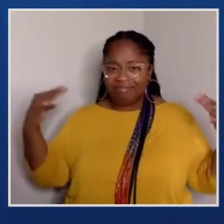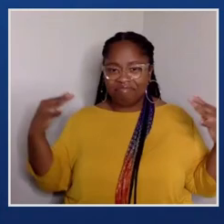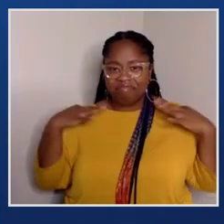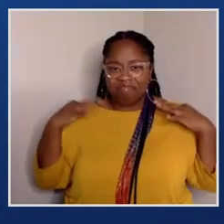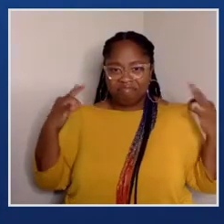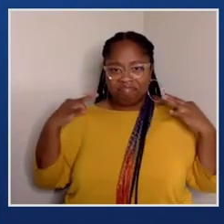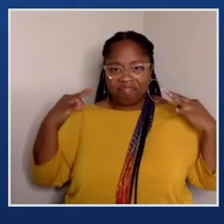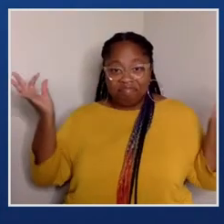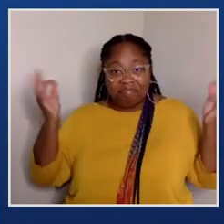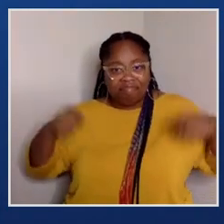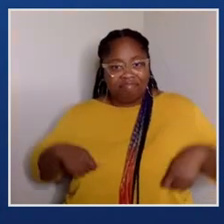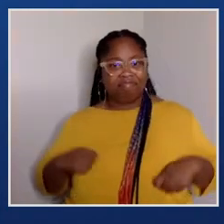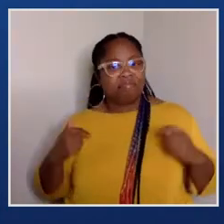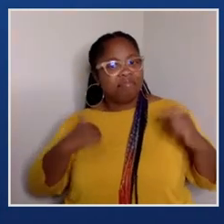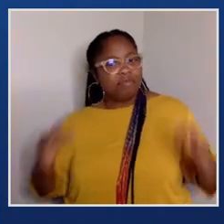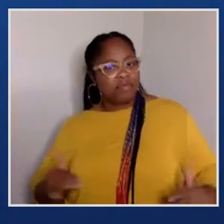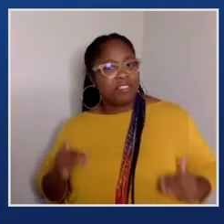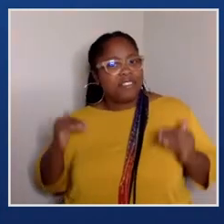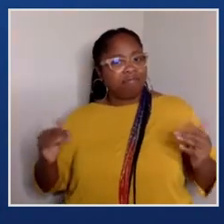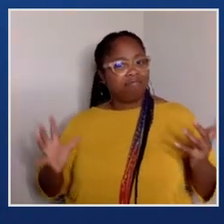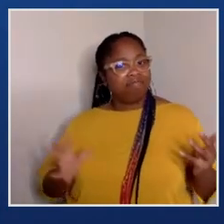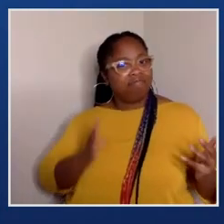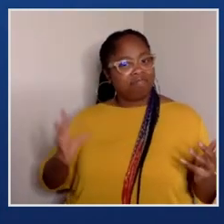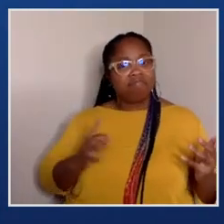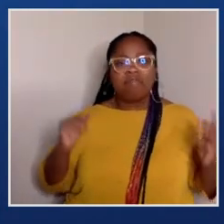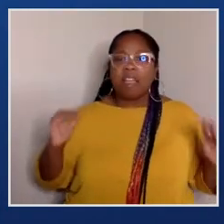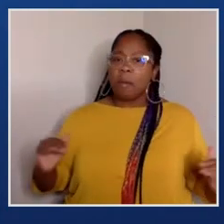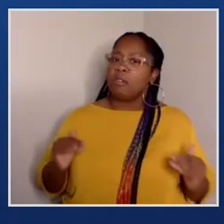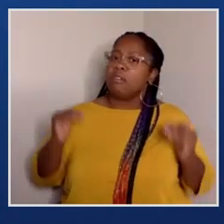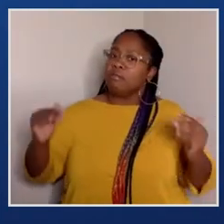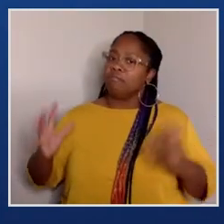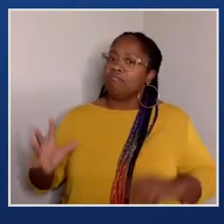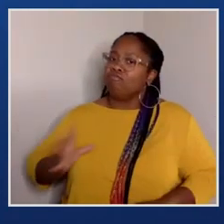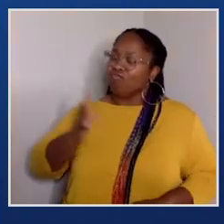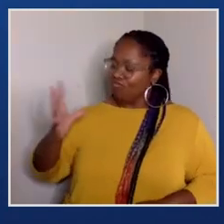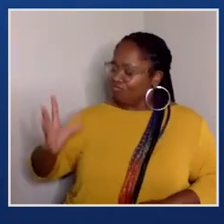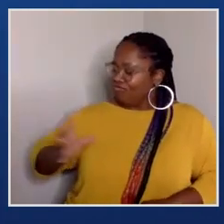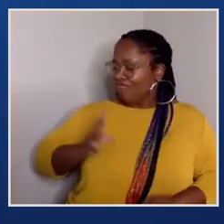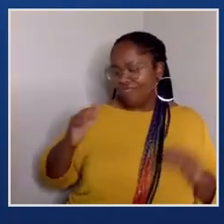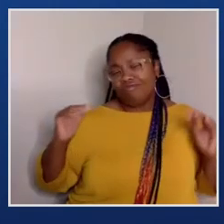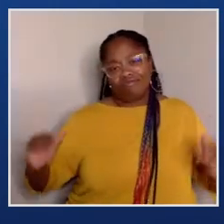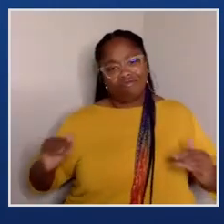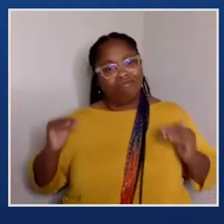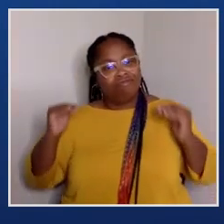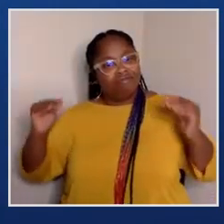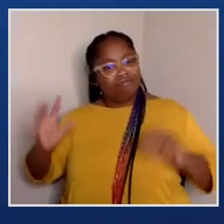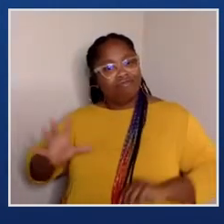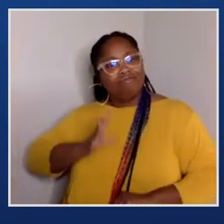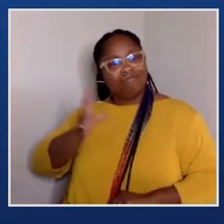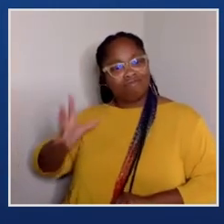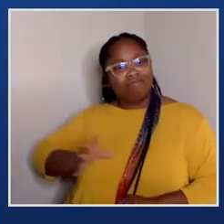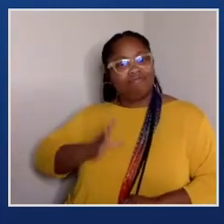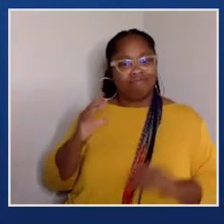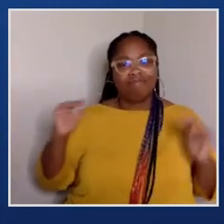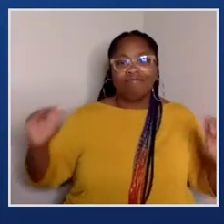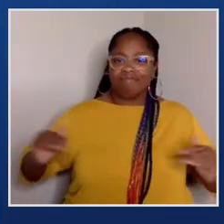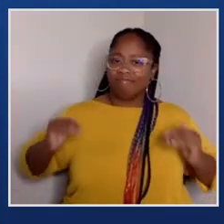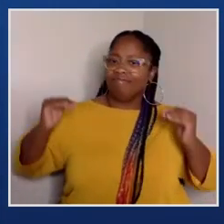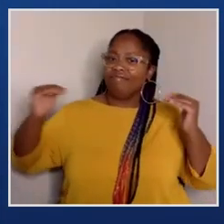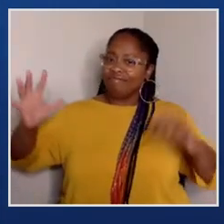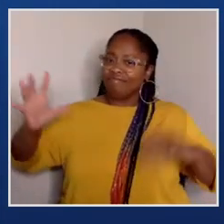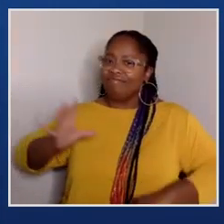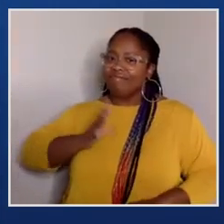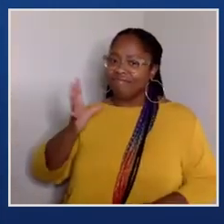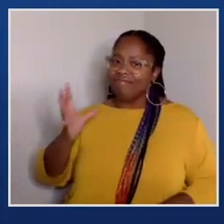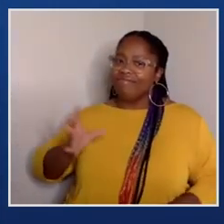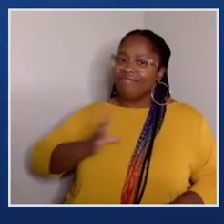to the top. Hey, I'm on a new level. I'm on a new level. I'm on a new level. Hey, I'm on a new